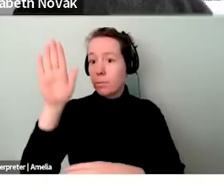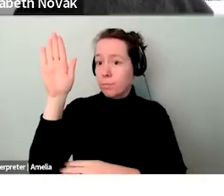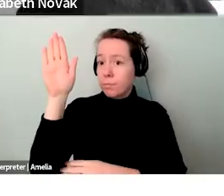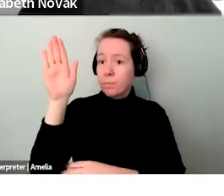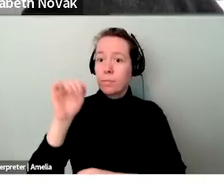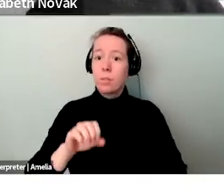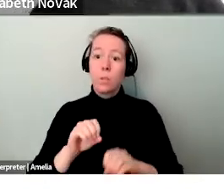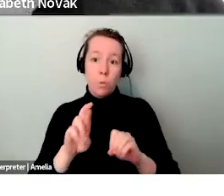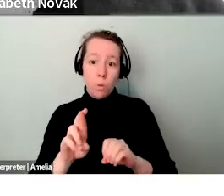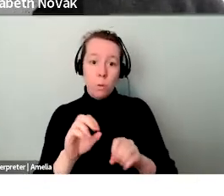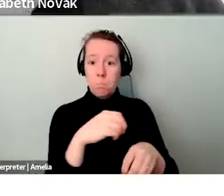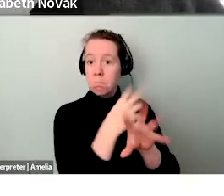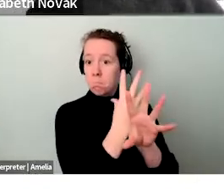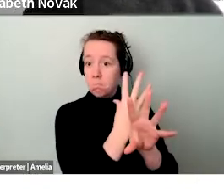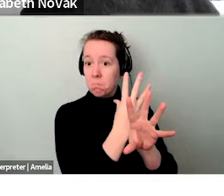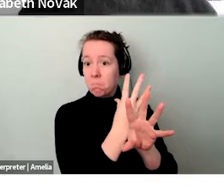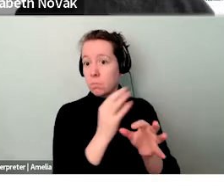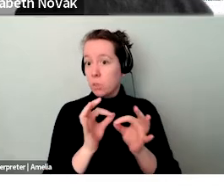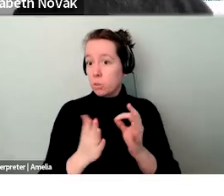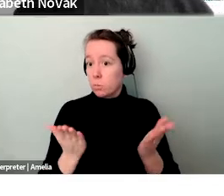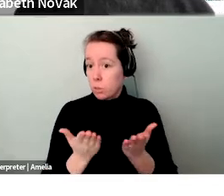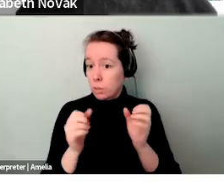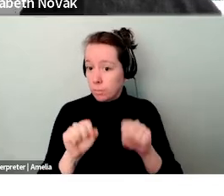on video if they want to.